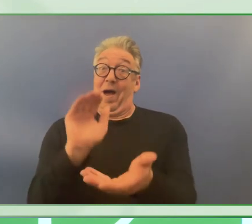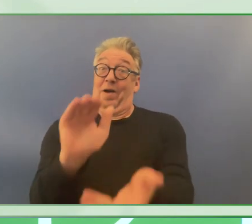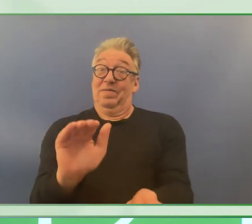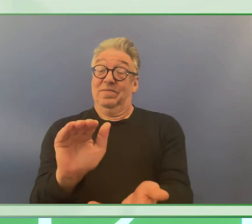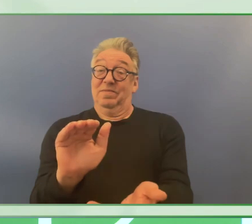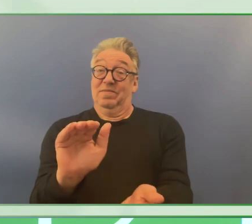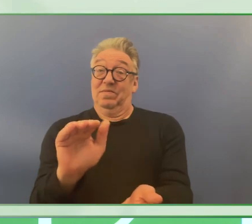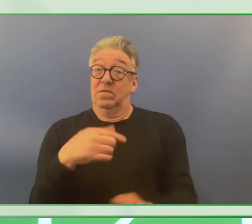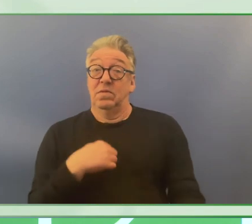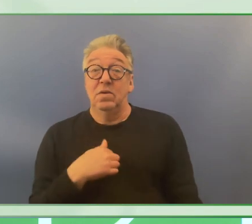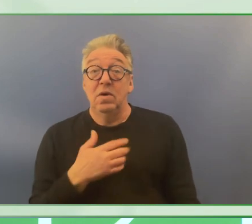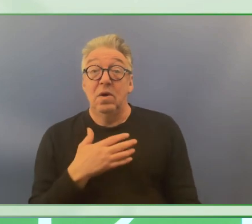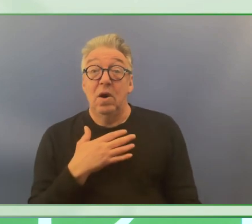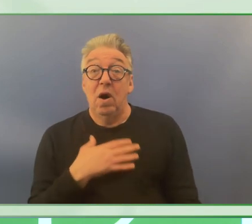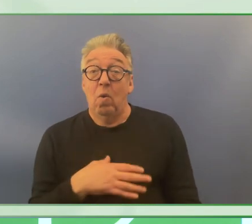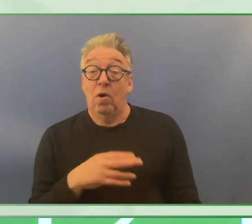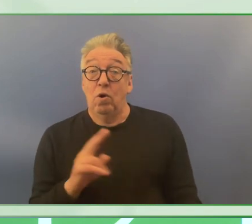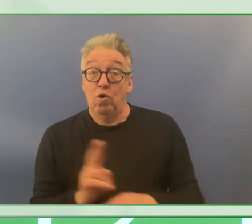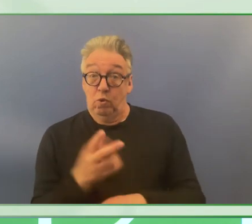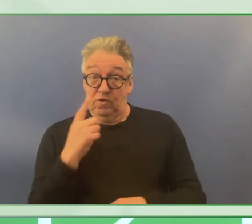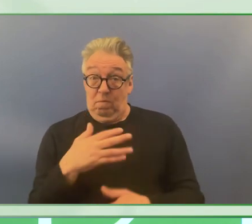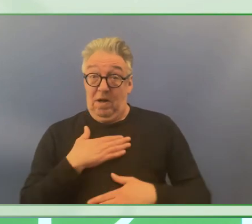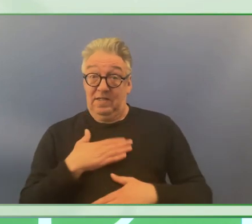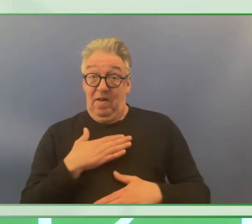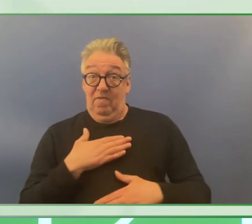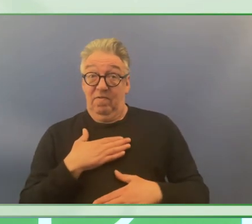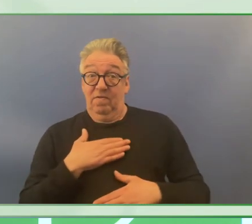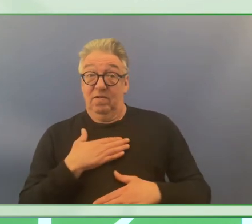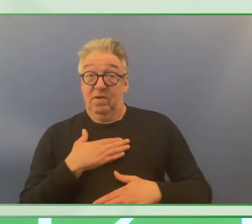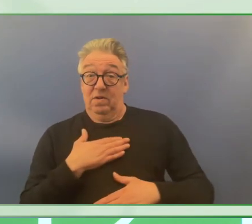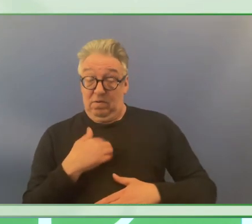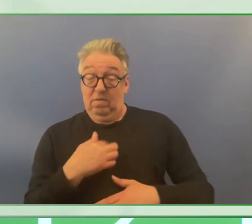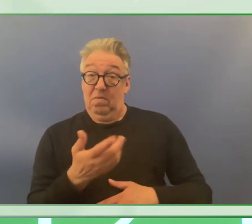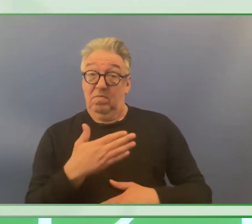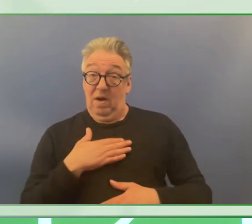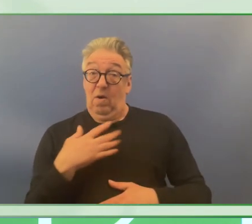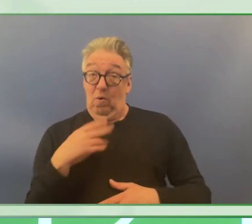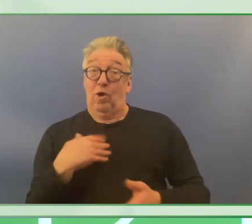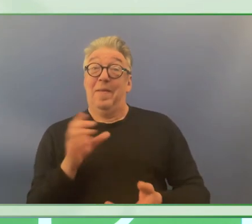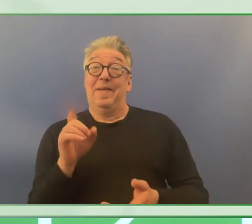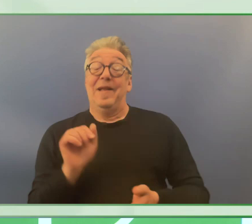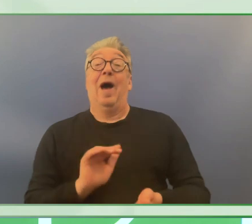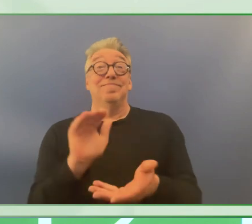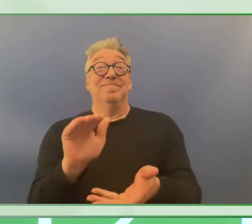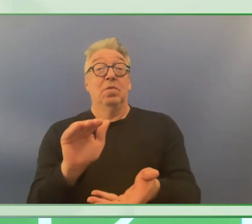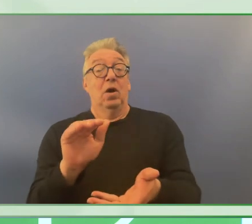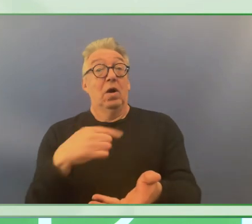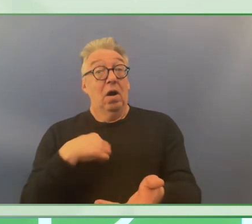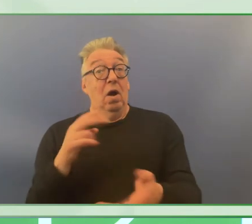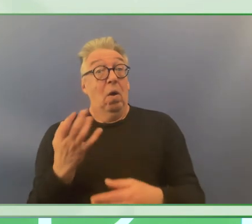to use this for my personal search. Because as you can